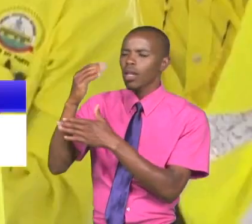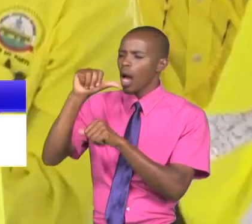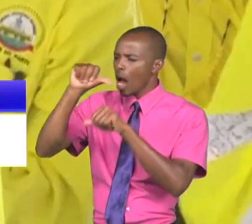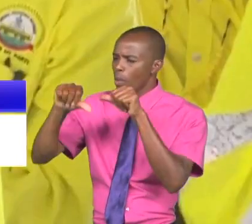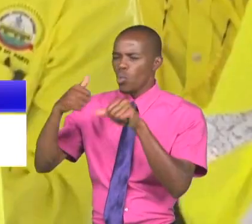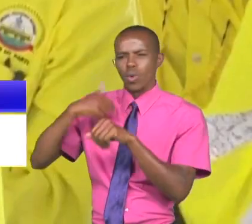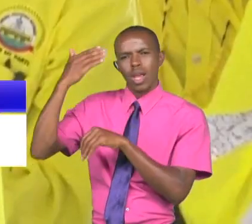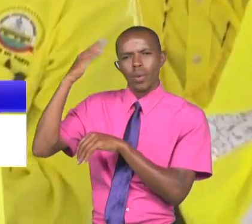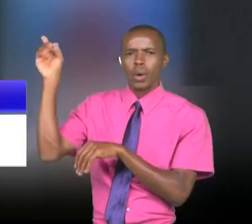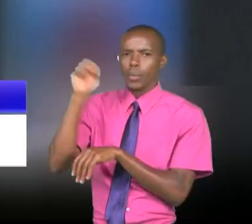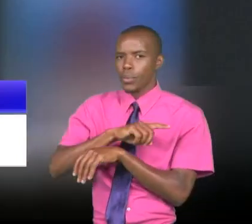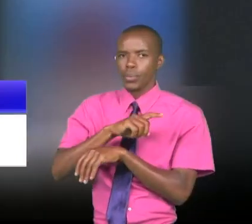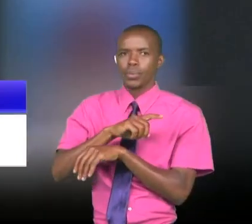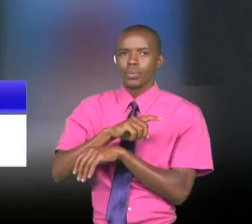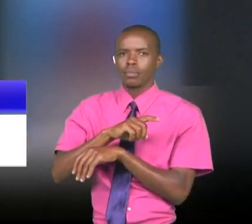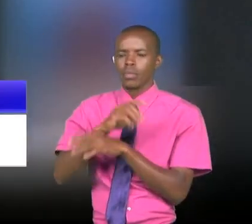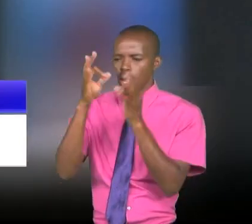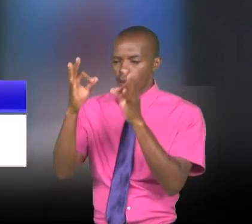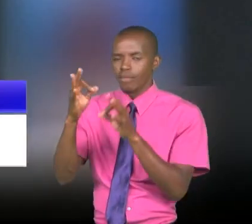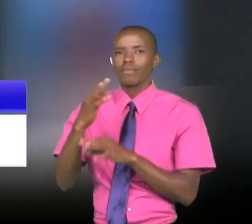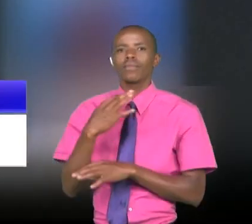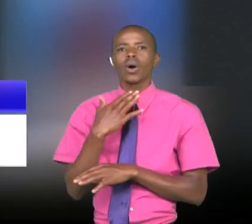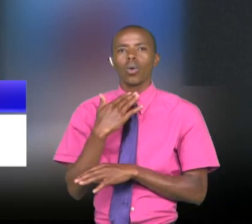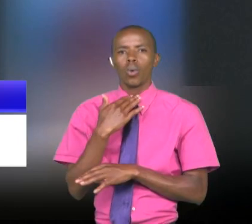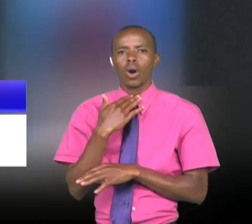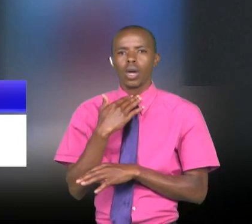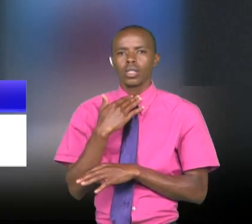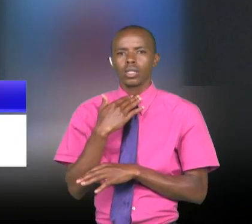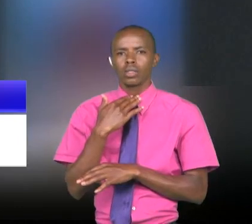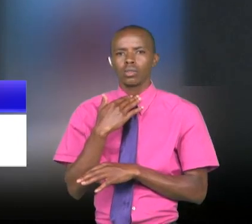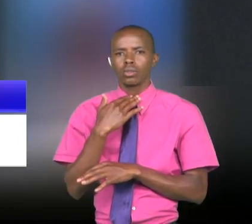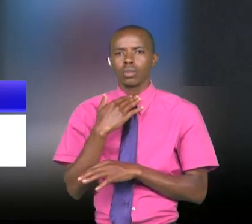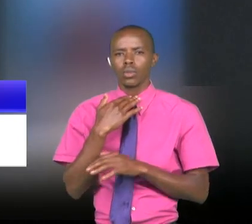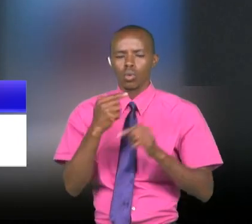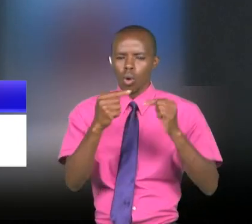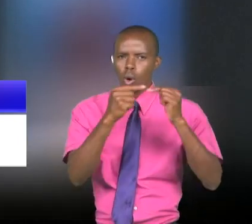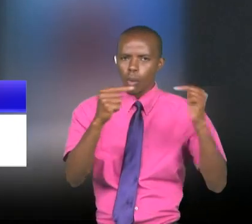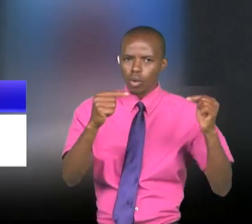know. If you want to take sides against the NRM,